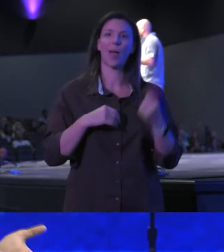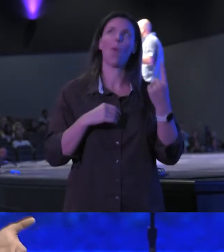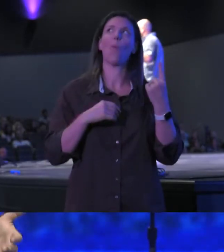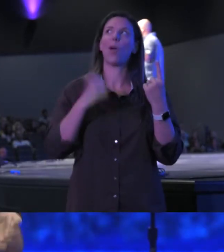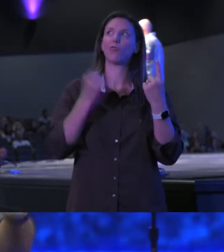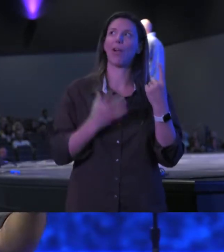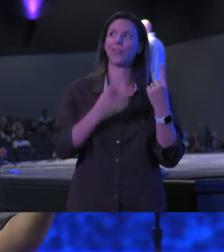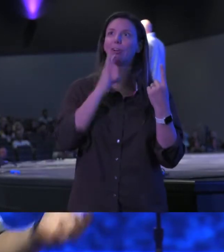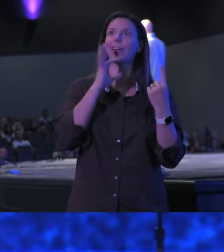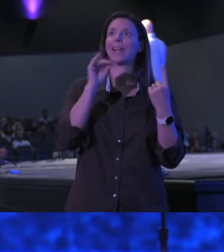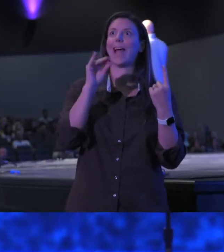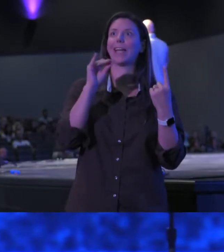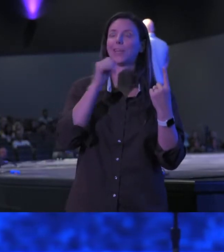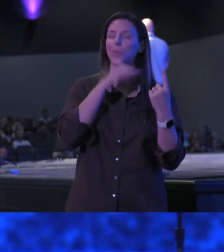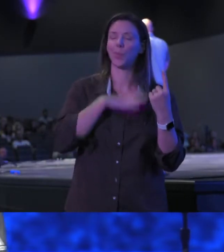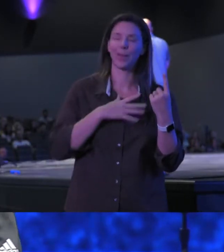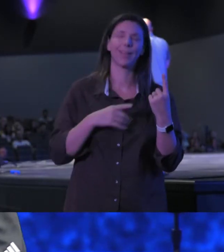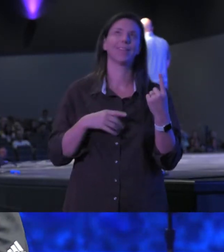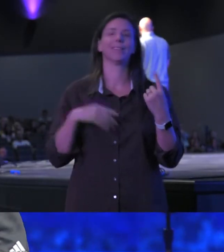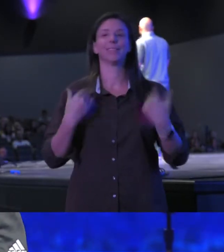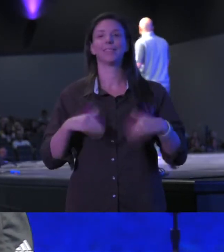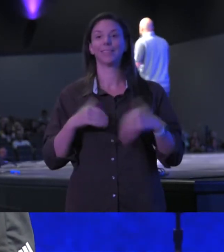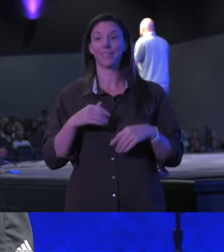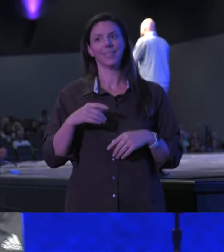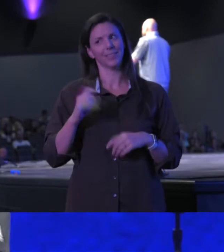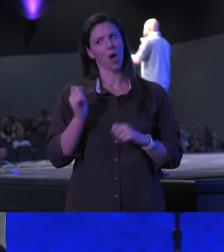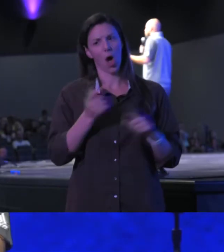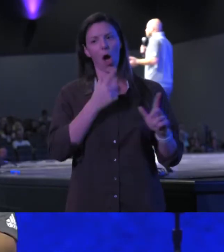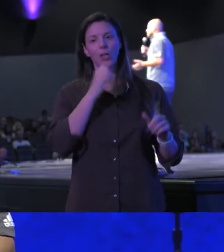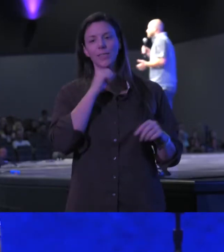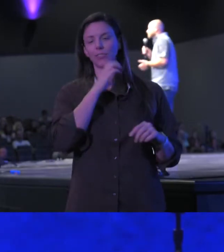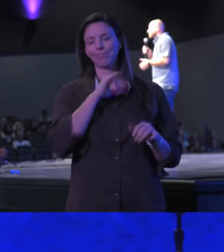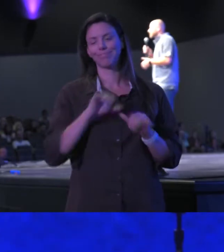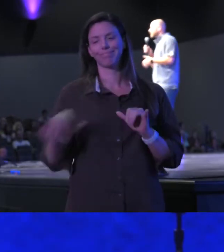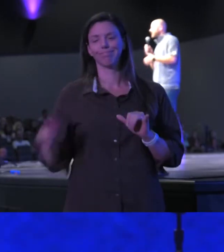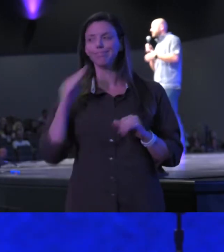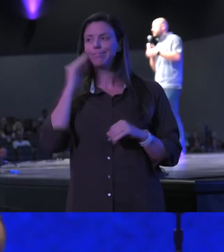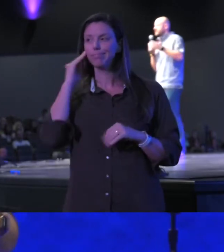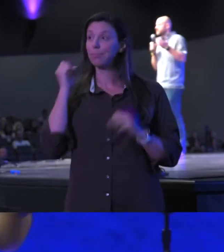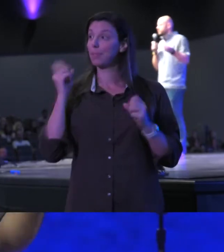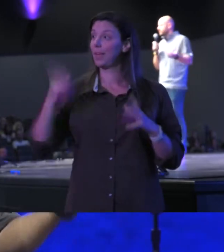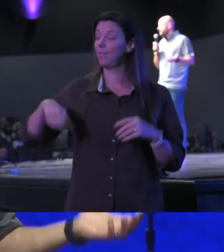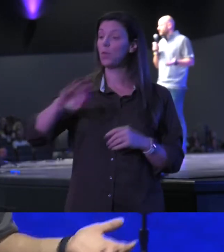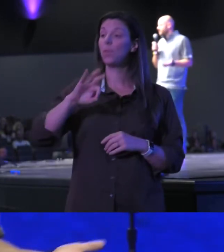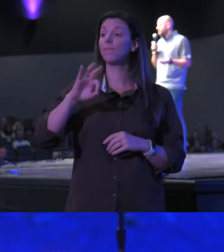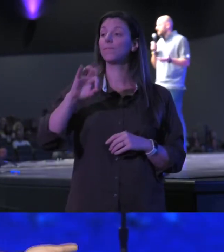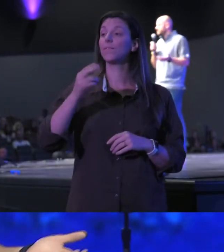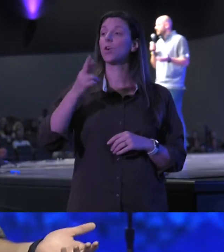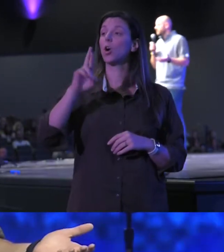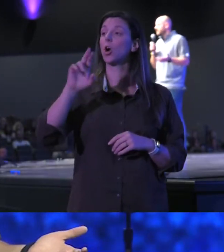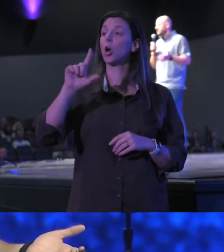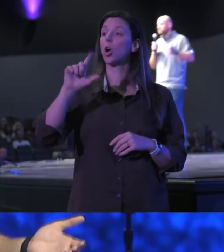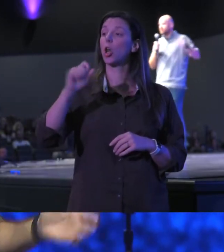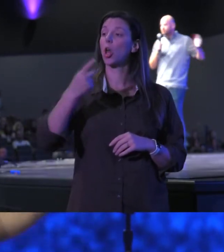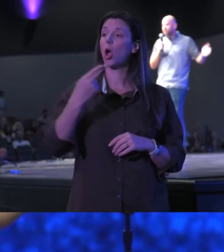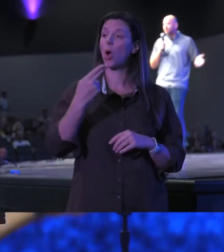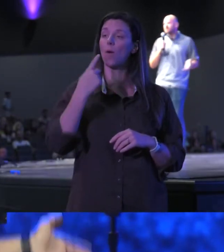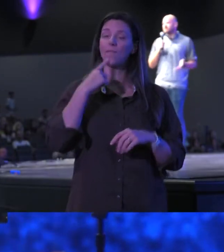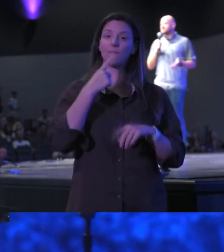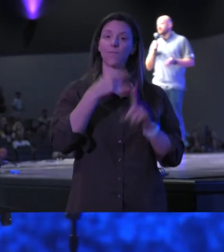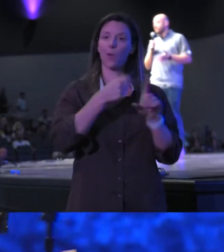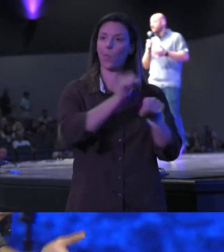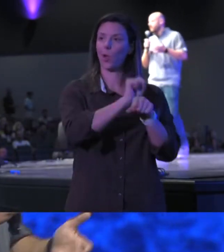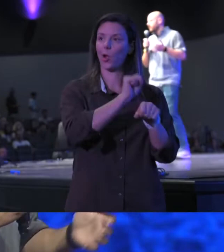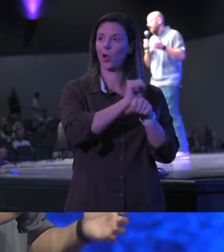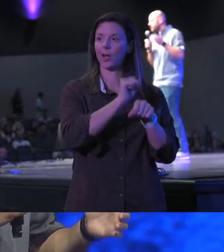90. Well, all of those folks stayed home. Many of you were on furlough, and your schedule was flexible. And so you